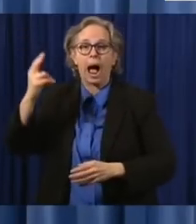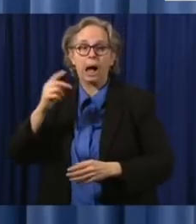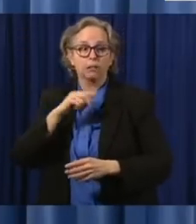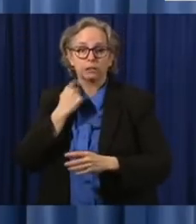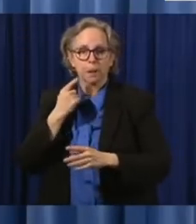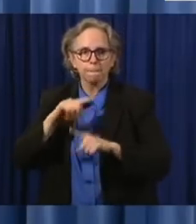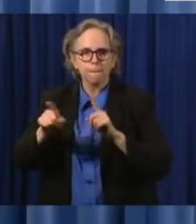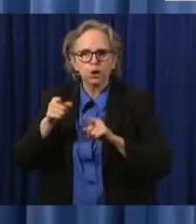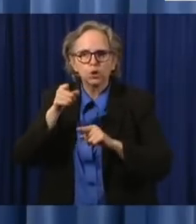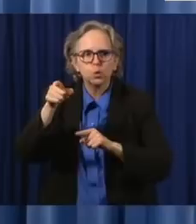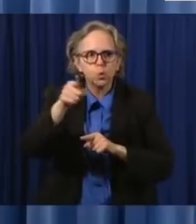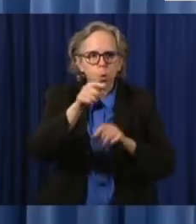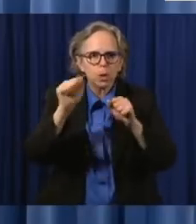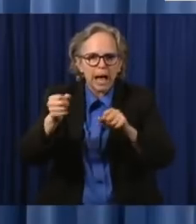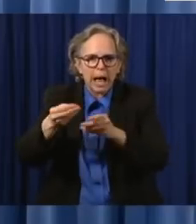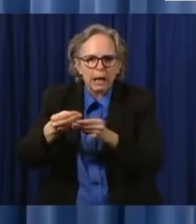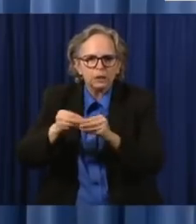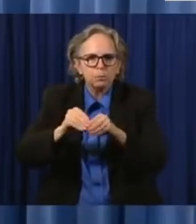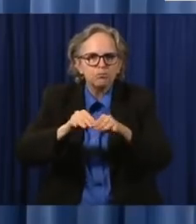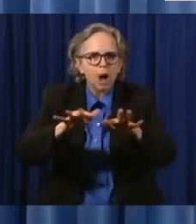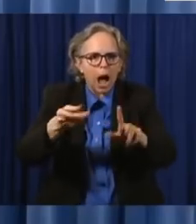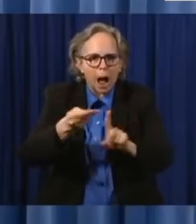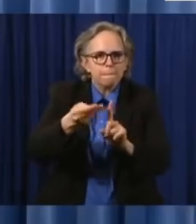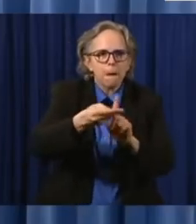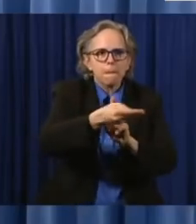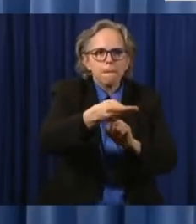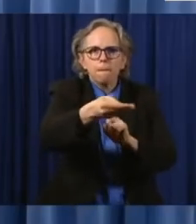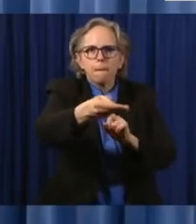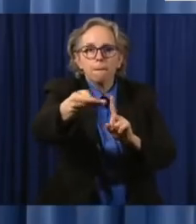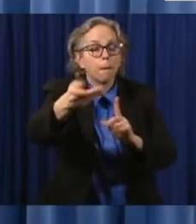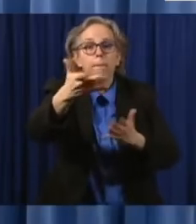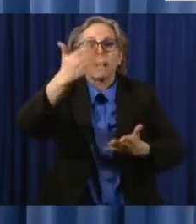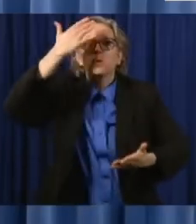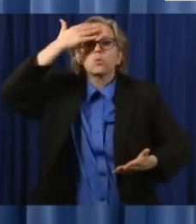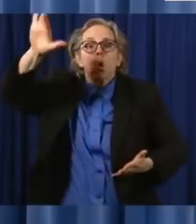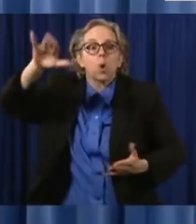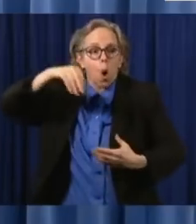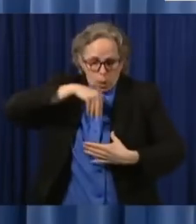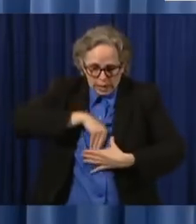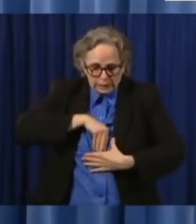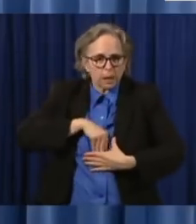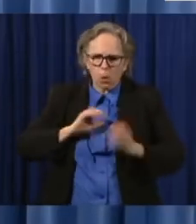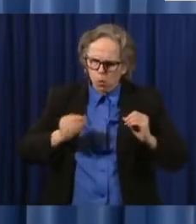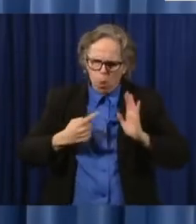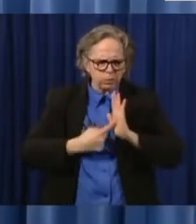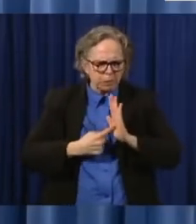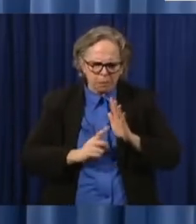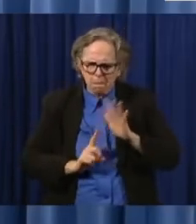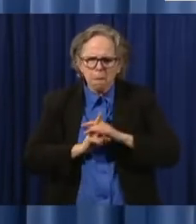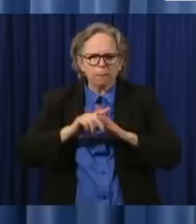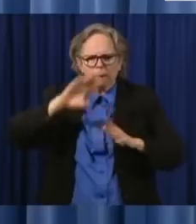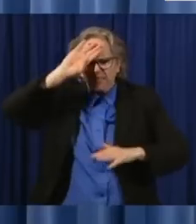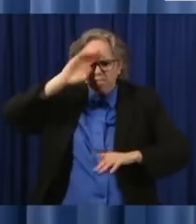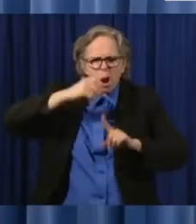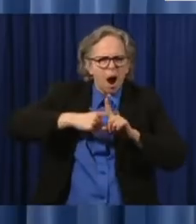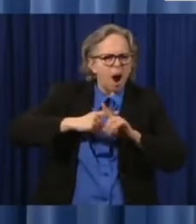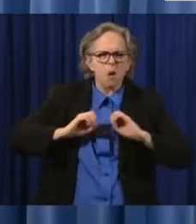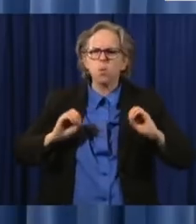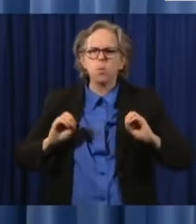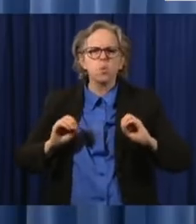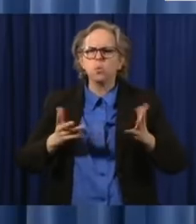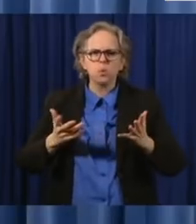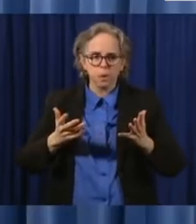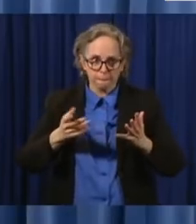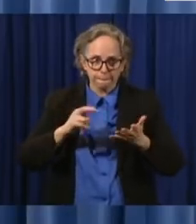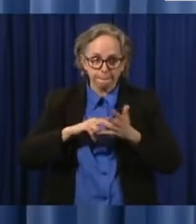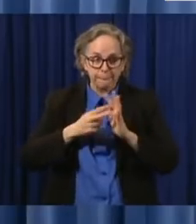even when they're showing no symptoms and unaware they are carrying that virus. Even those Ohioans who are not the most